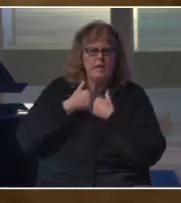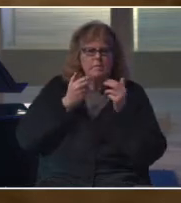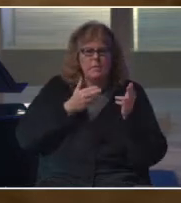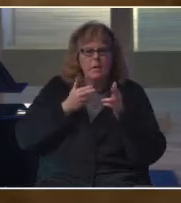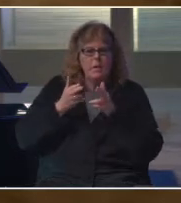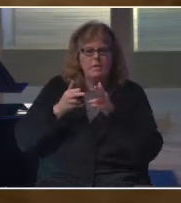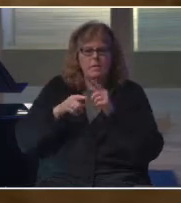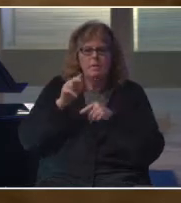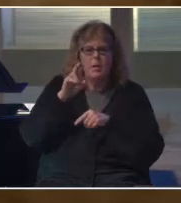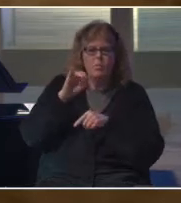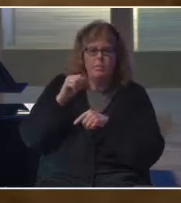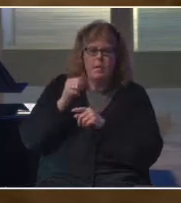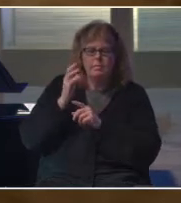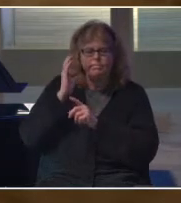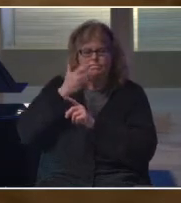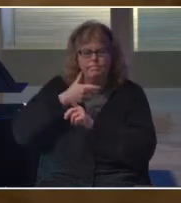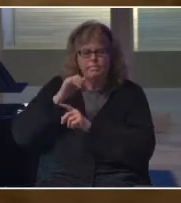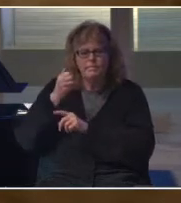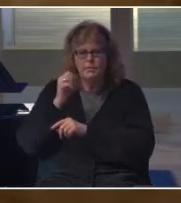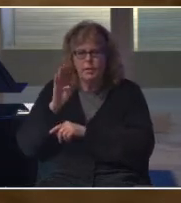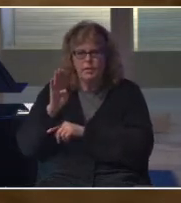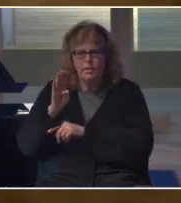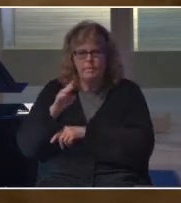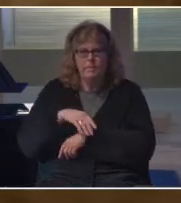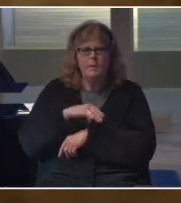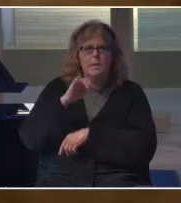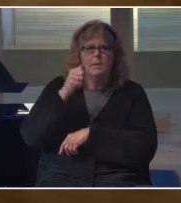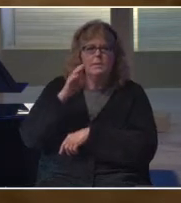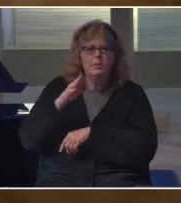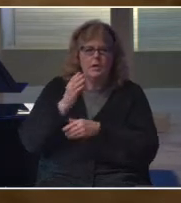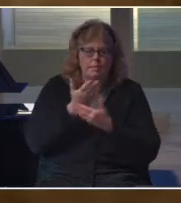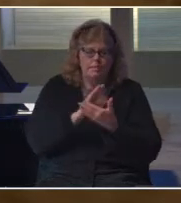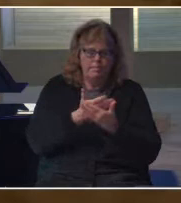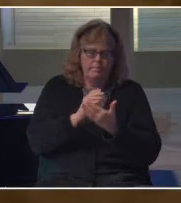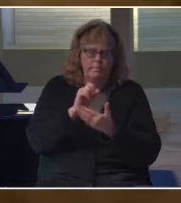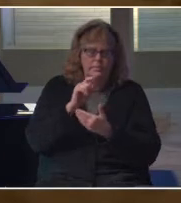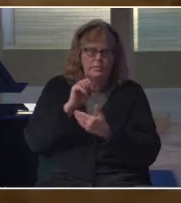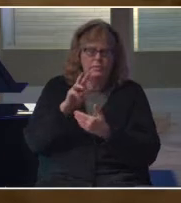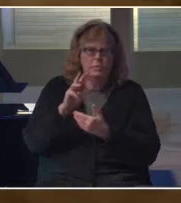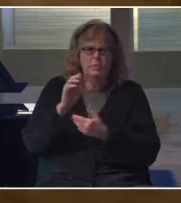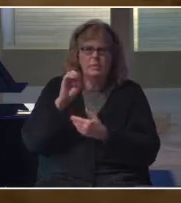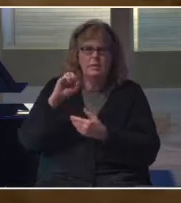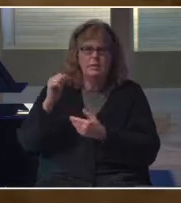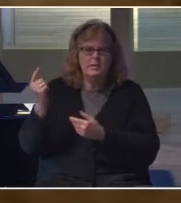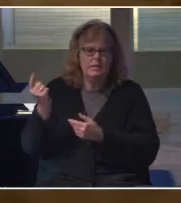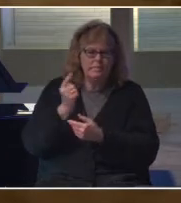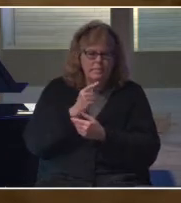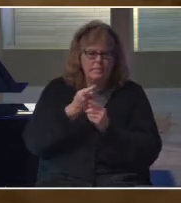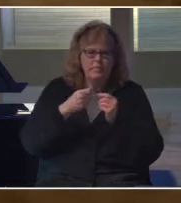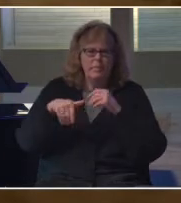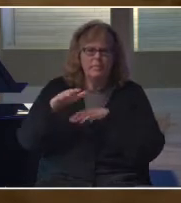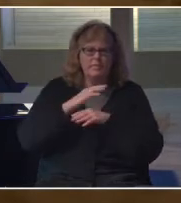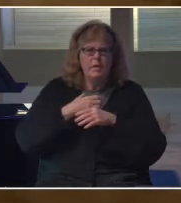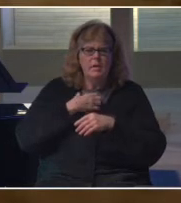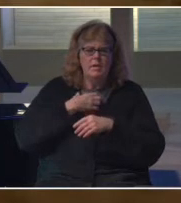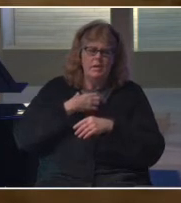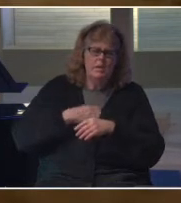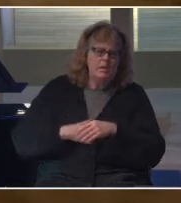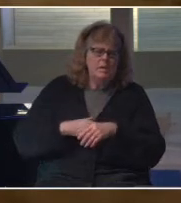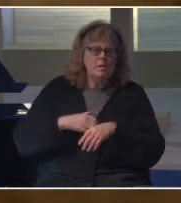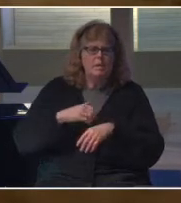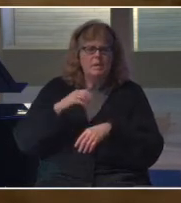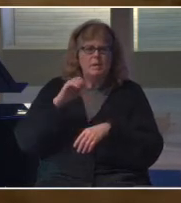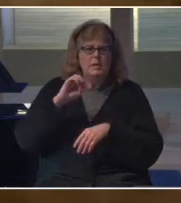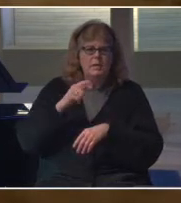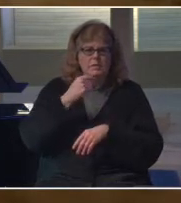but Rebekah loved Jacob. When Jacob had cooked stew, Esau came in from the field, and he was famished. And